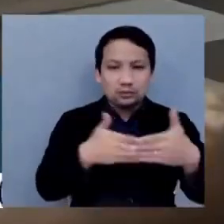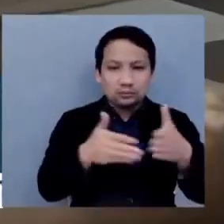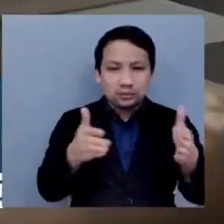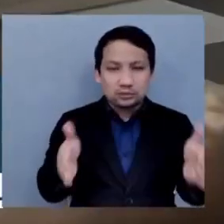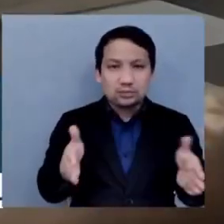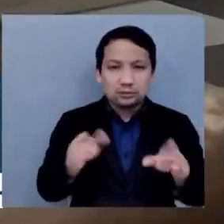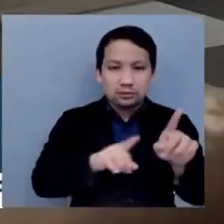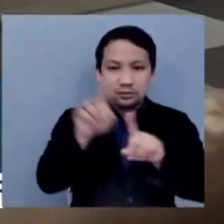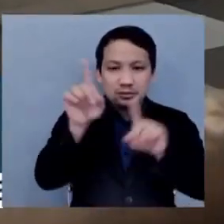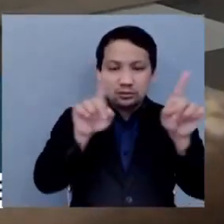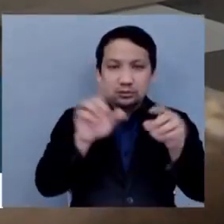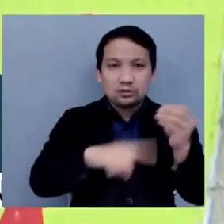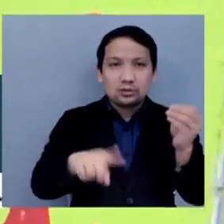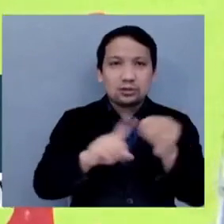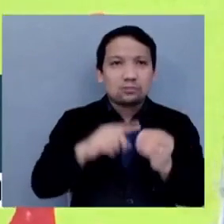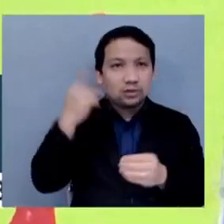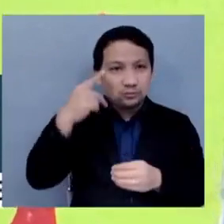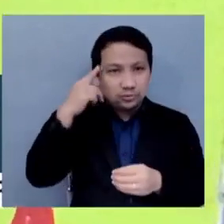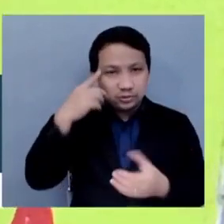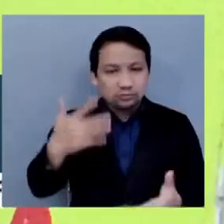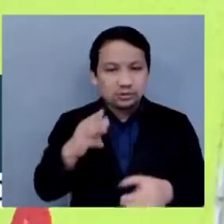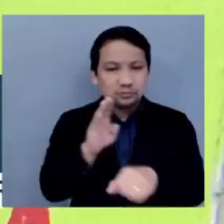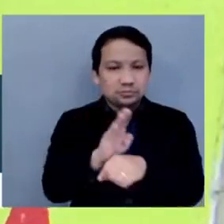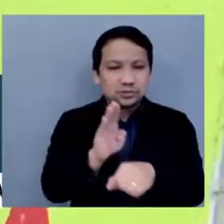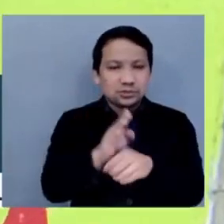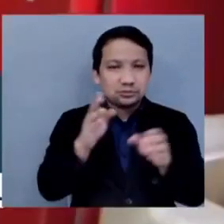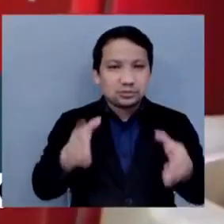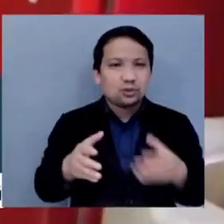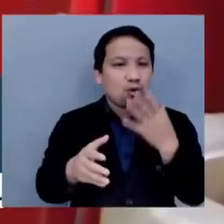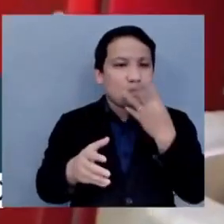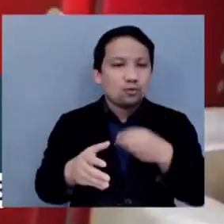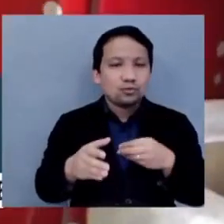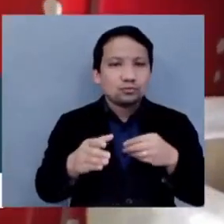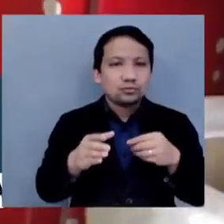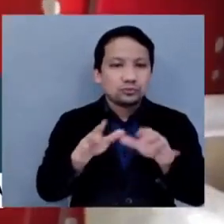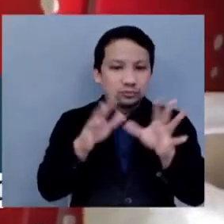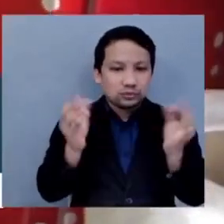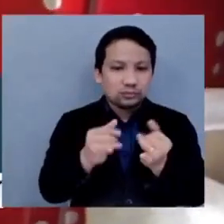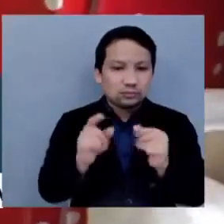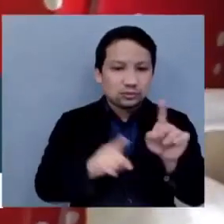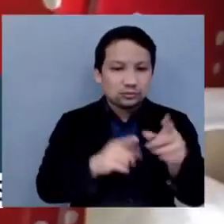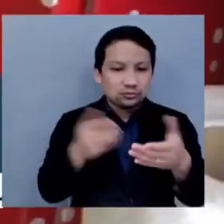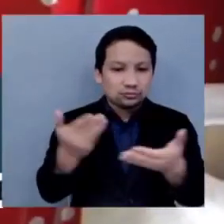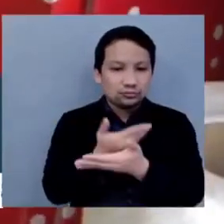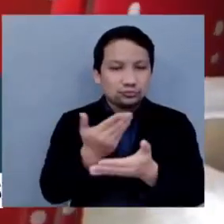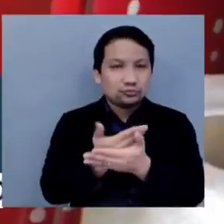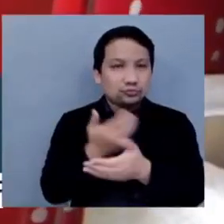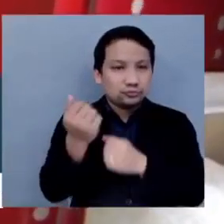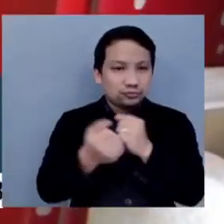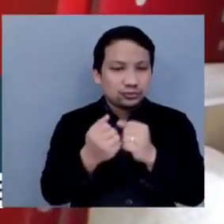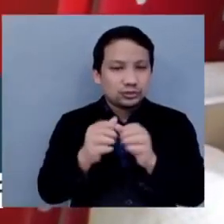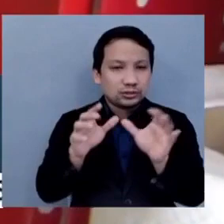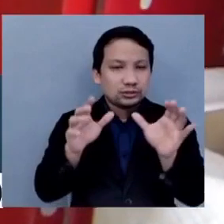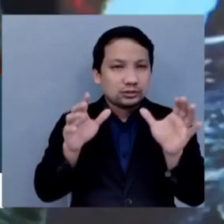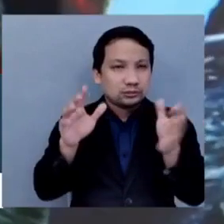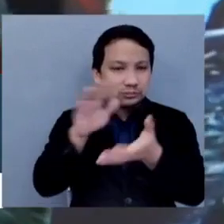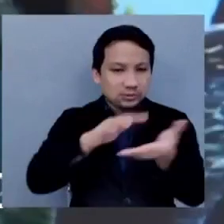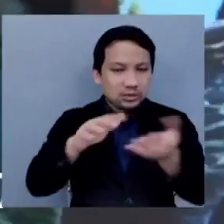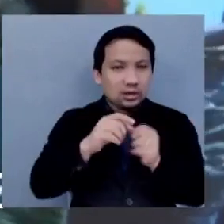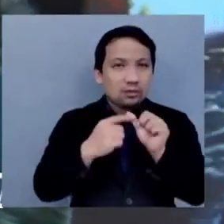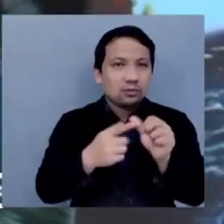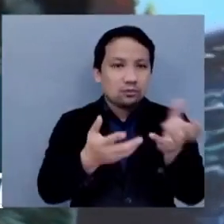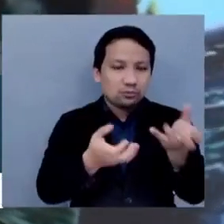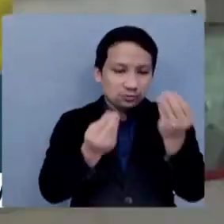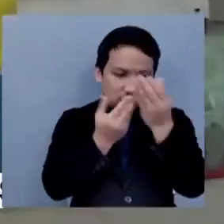are usually the politicians and businessmen who celebrate their company New Year's party. The owners of the fireworks stalls also clarified